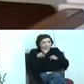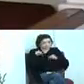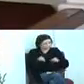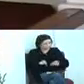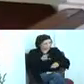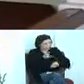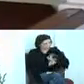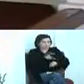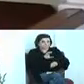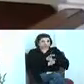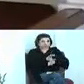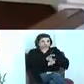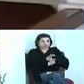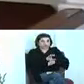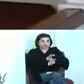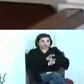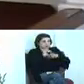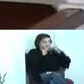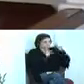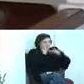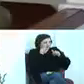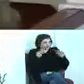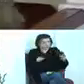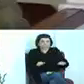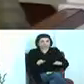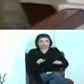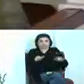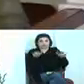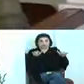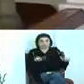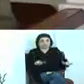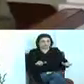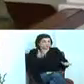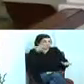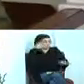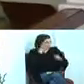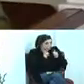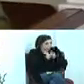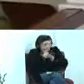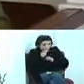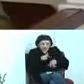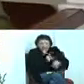church building can stay here, I don't know for how long.